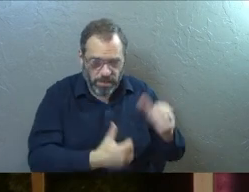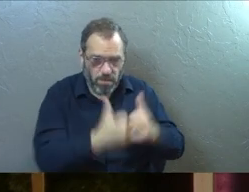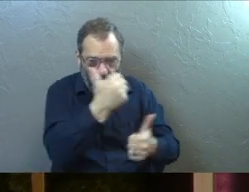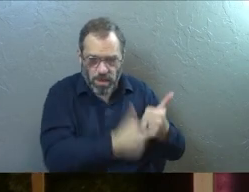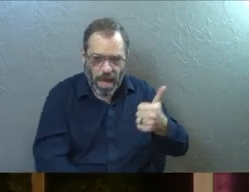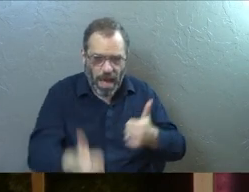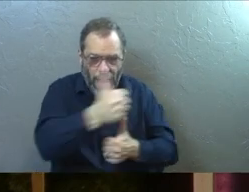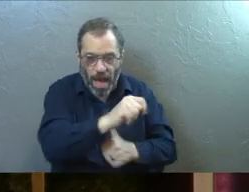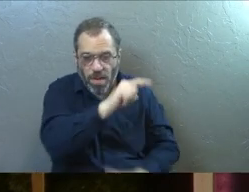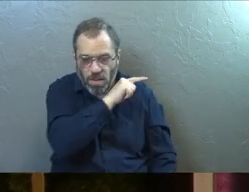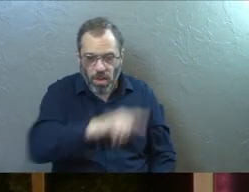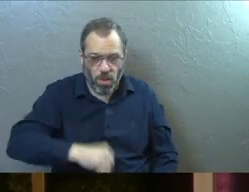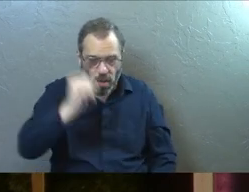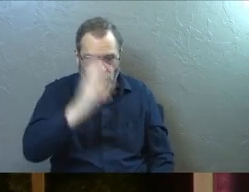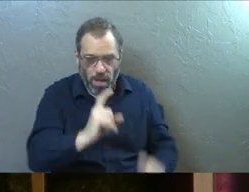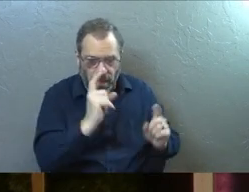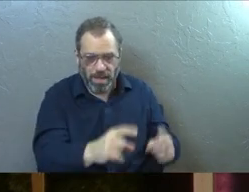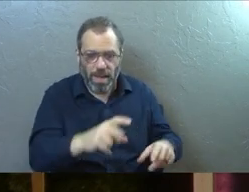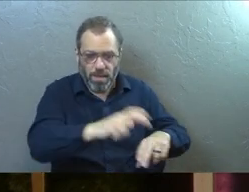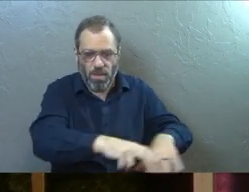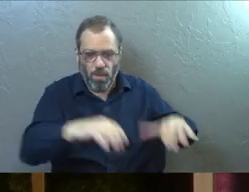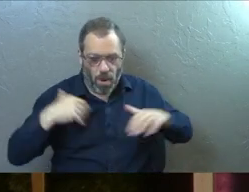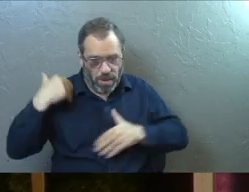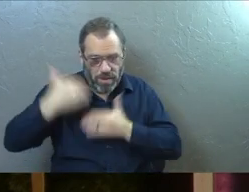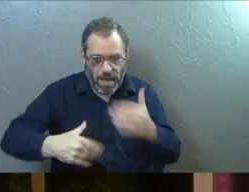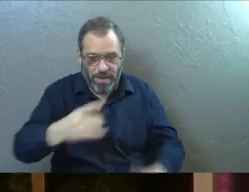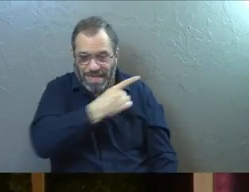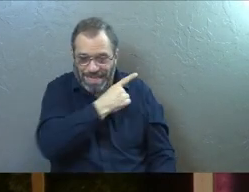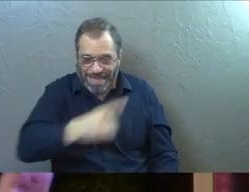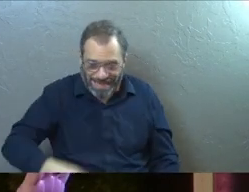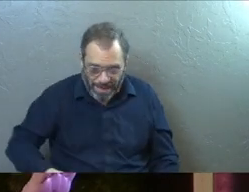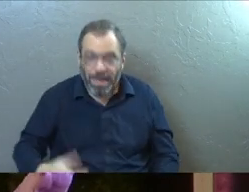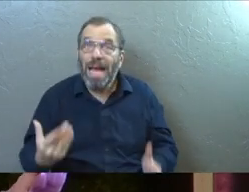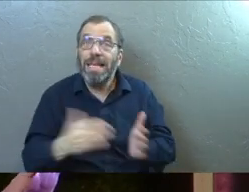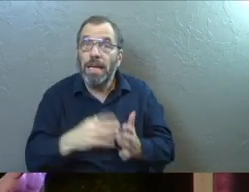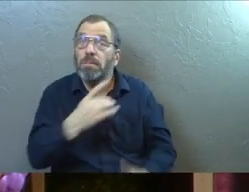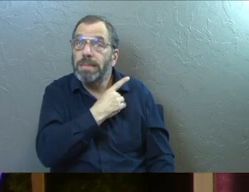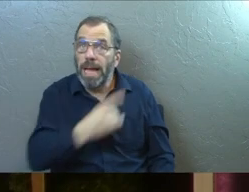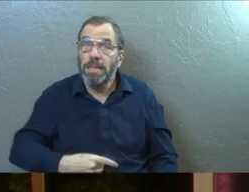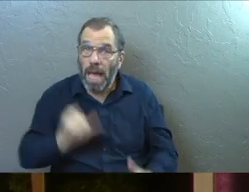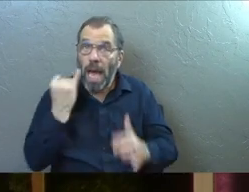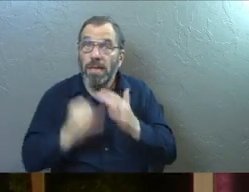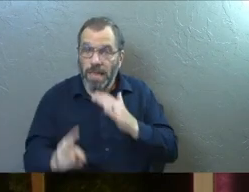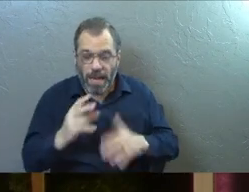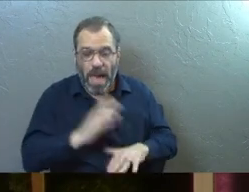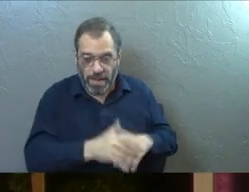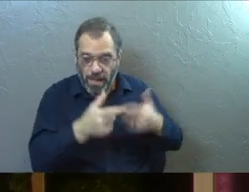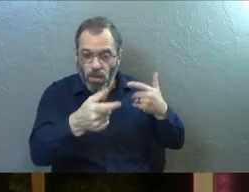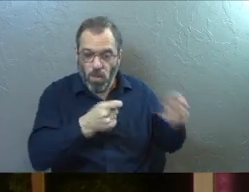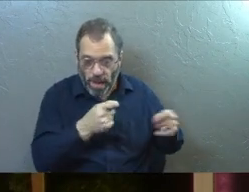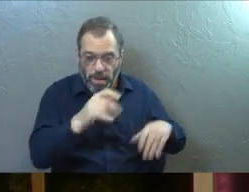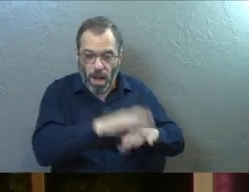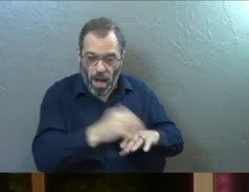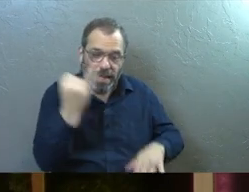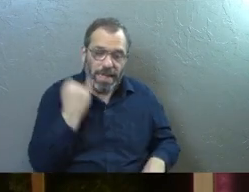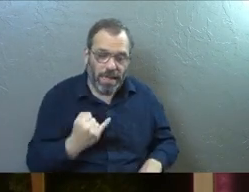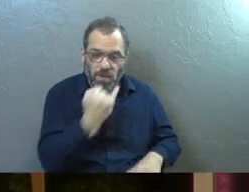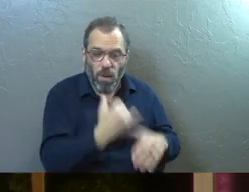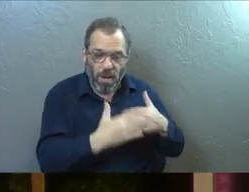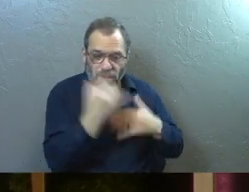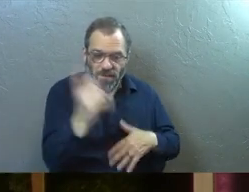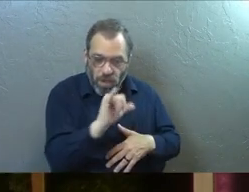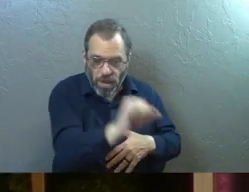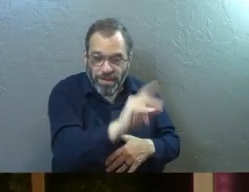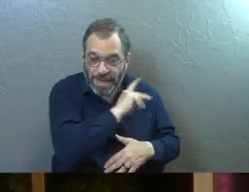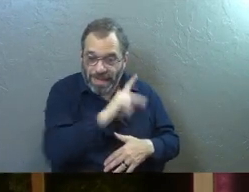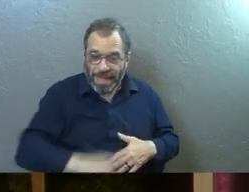Most High. The Lord God will give him the throne of his ancestor David. Again, going back to the Isaiah verse. And he will reign over Israel forever. His